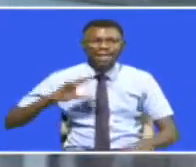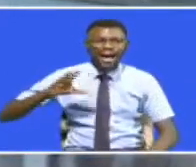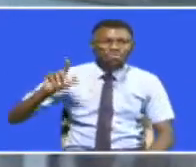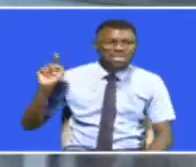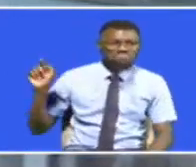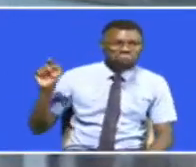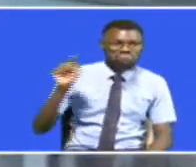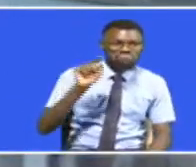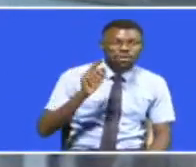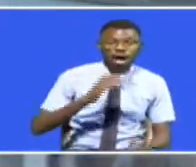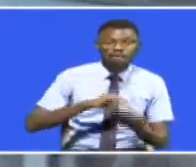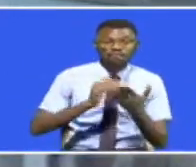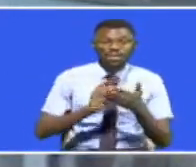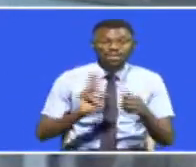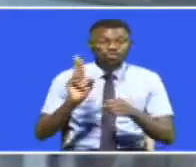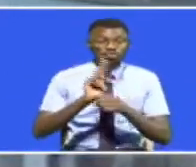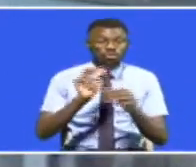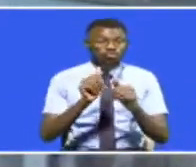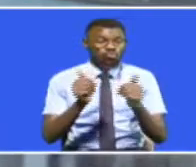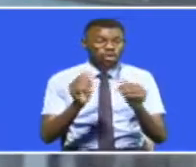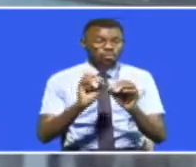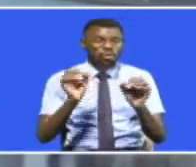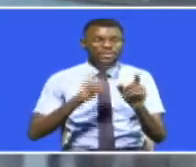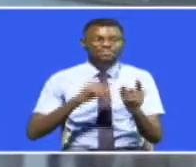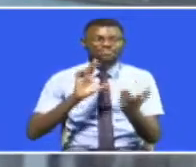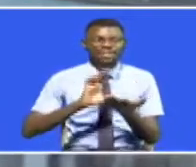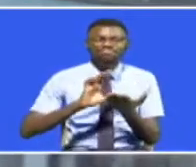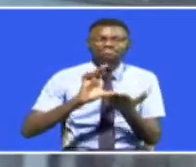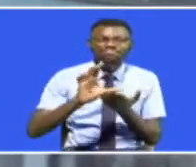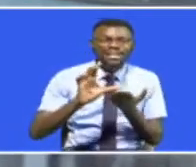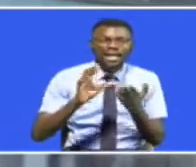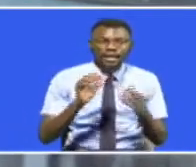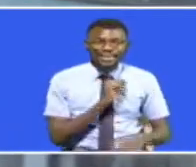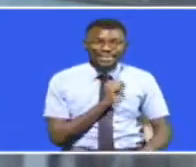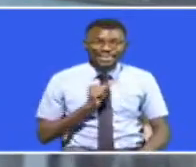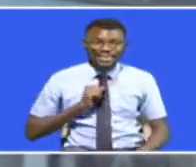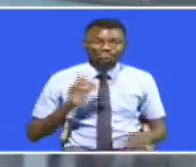utilizing funds allocated to them. The senators who are in Turkana County for the